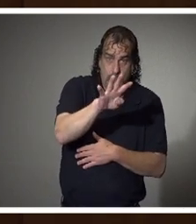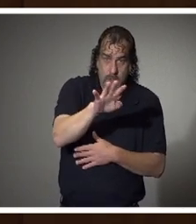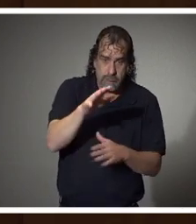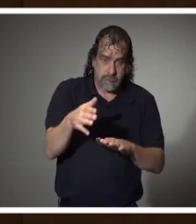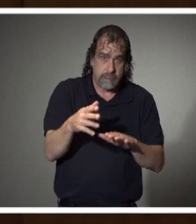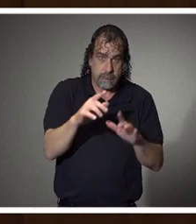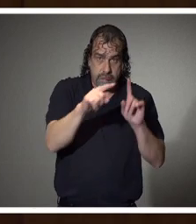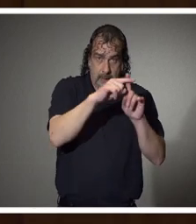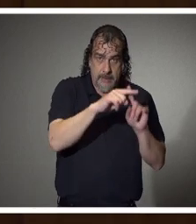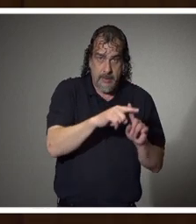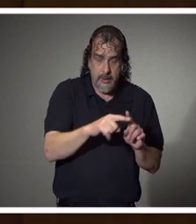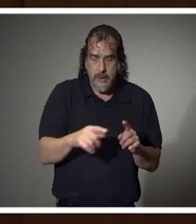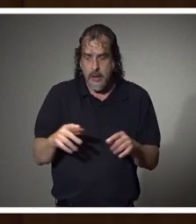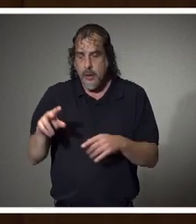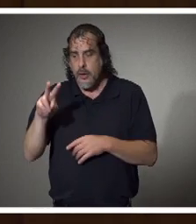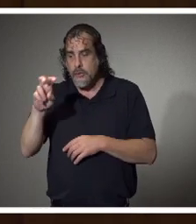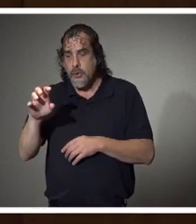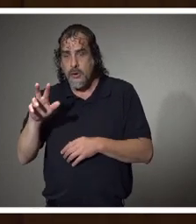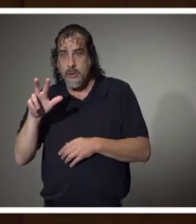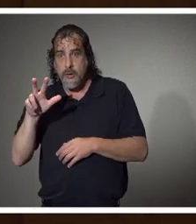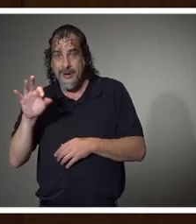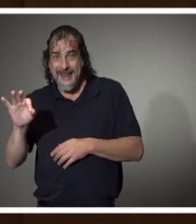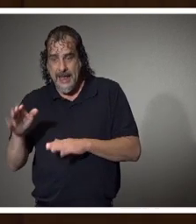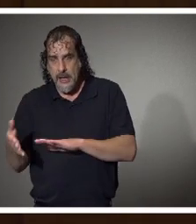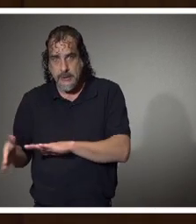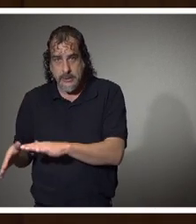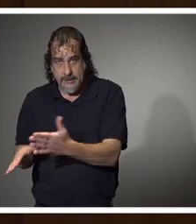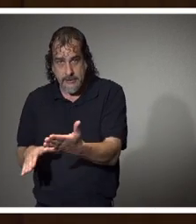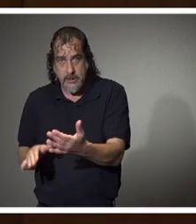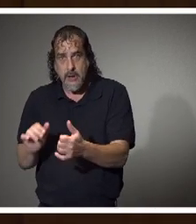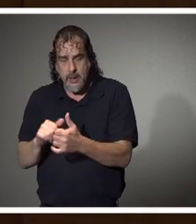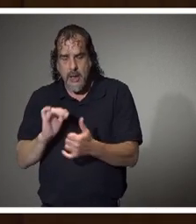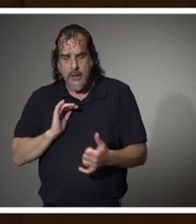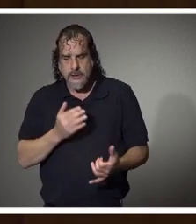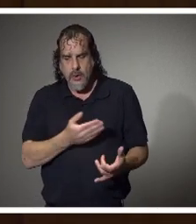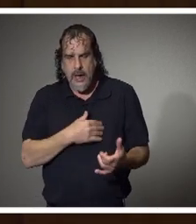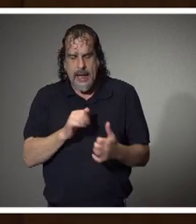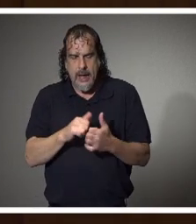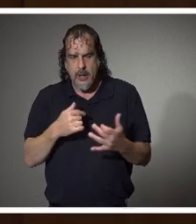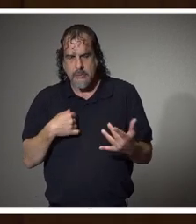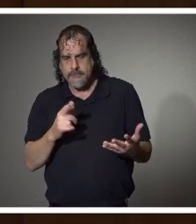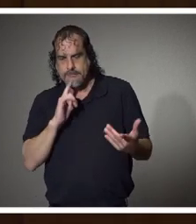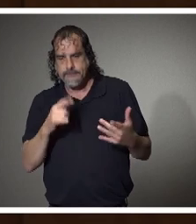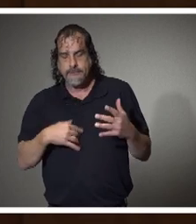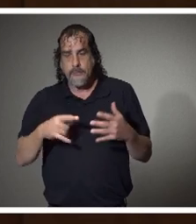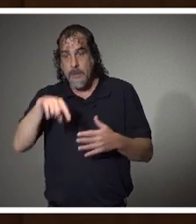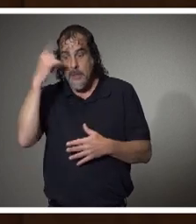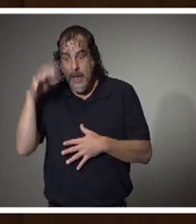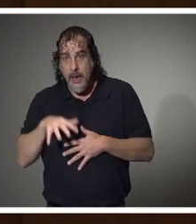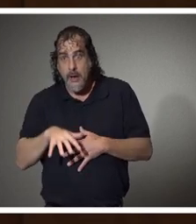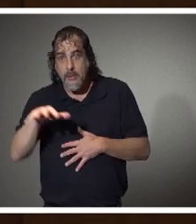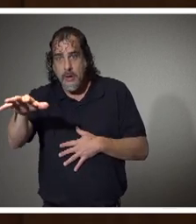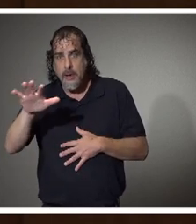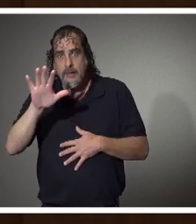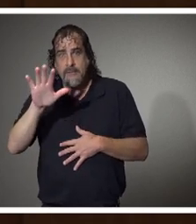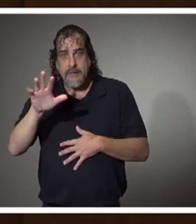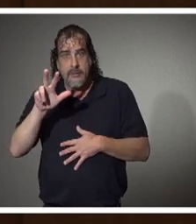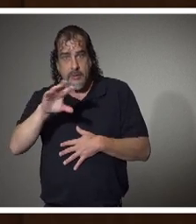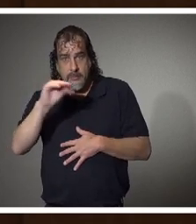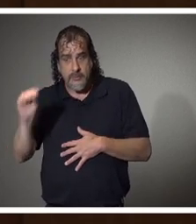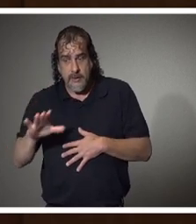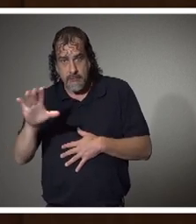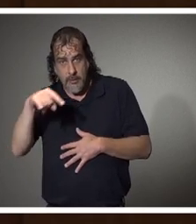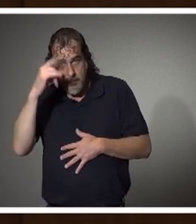5,434, with 209 total deaths. The racial disparities persisting, as expected, with 53% of cases among